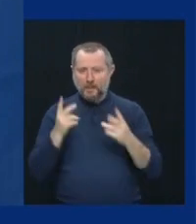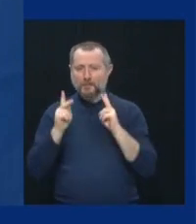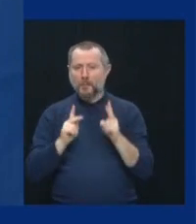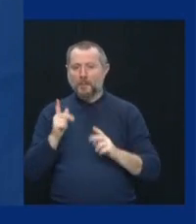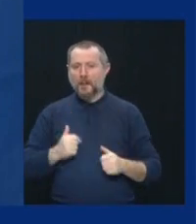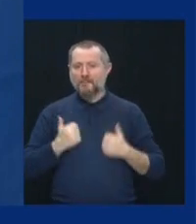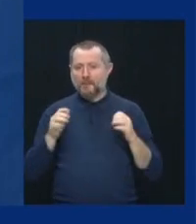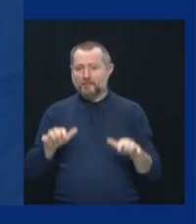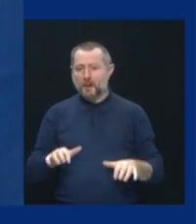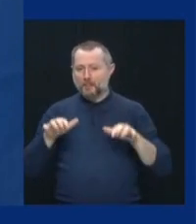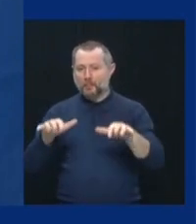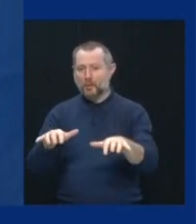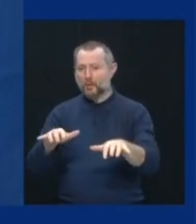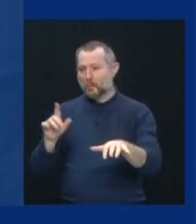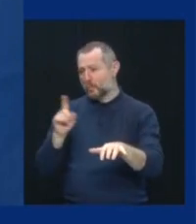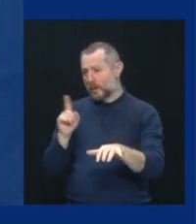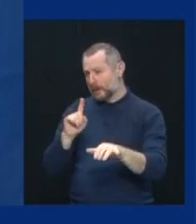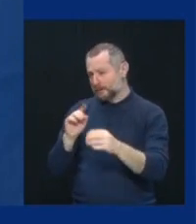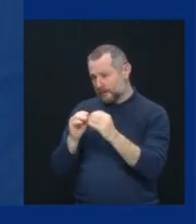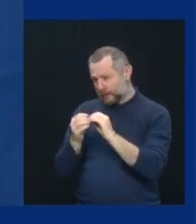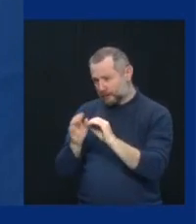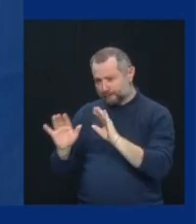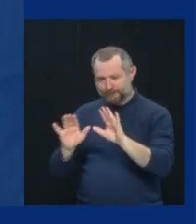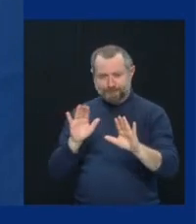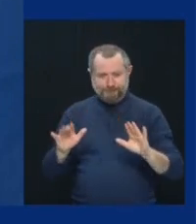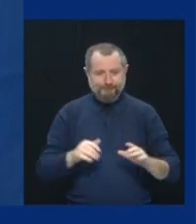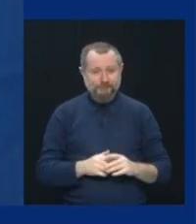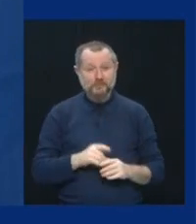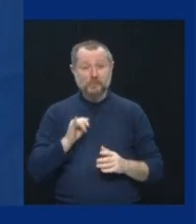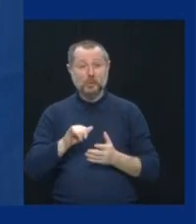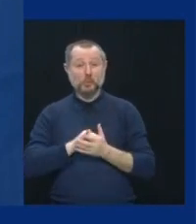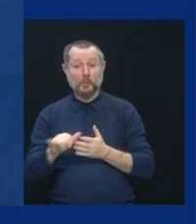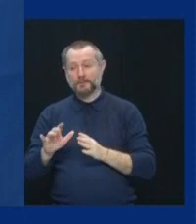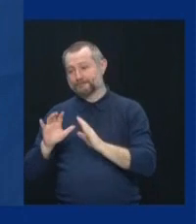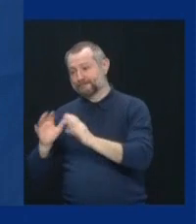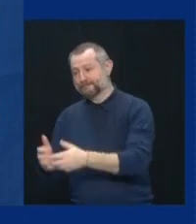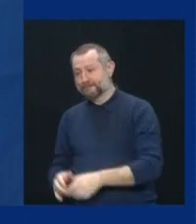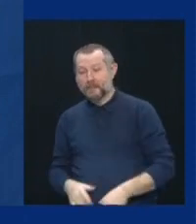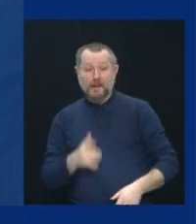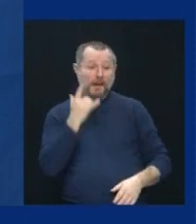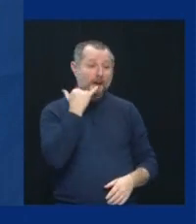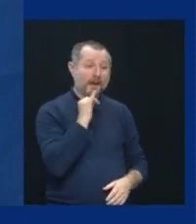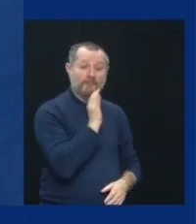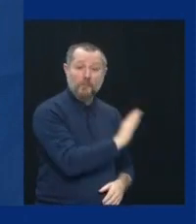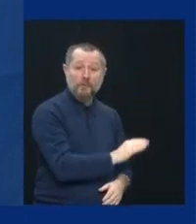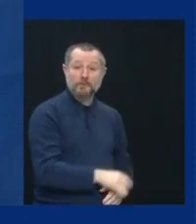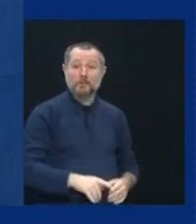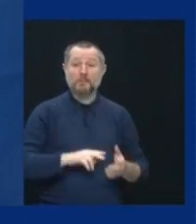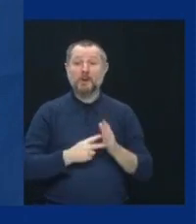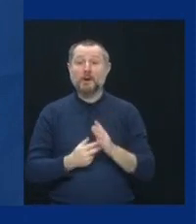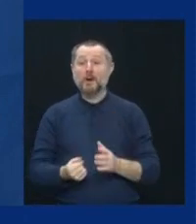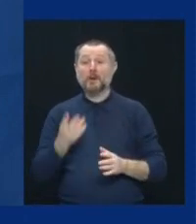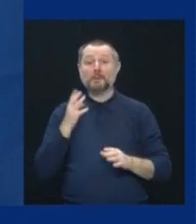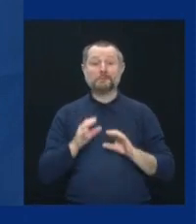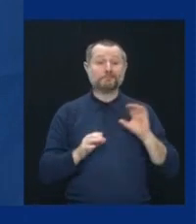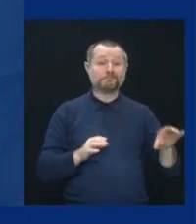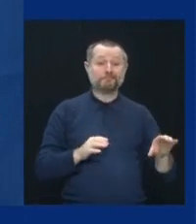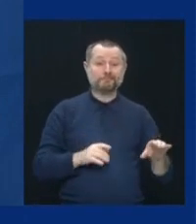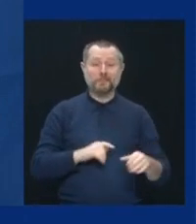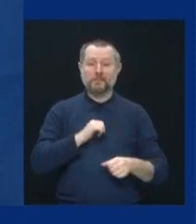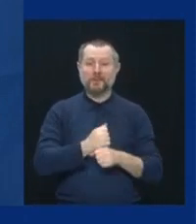of the state. Population of New York, population of California, you get an allocation based on your